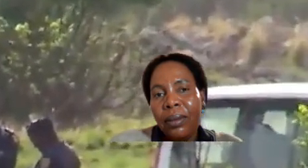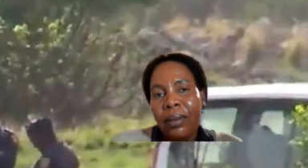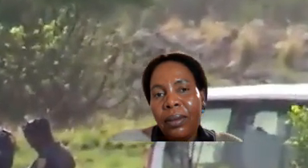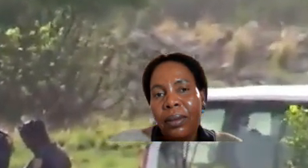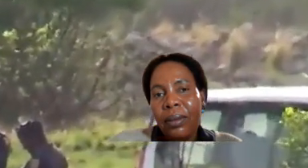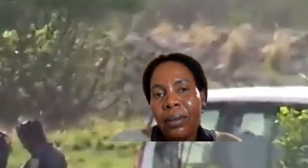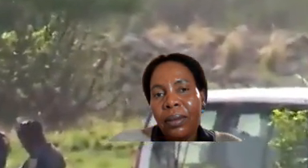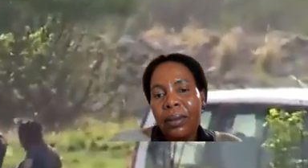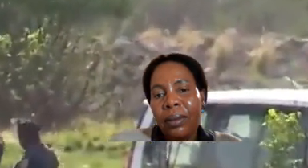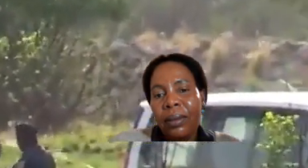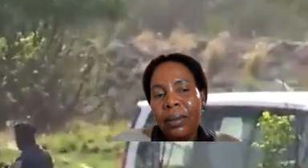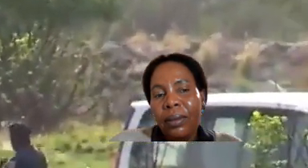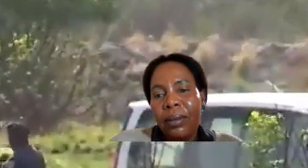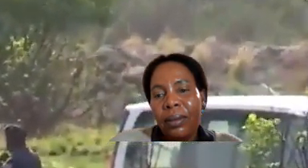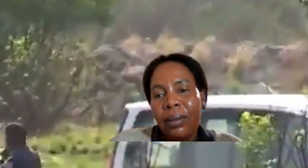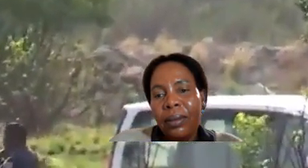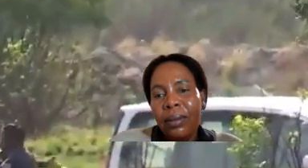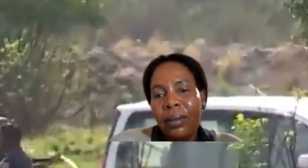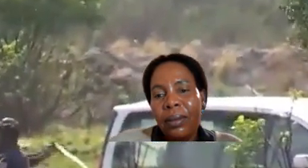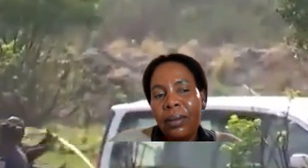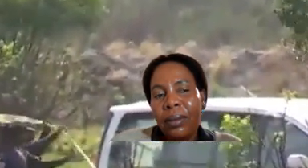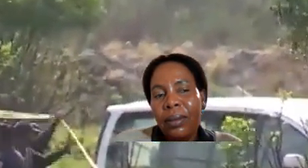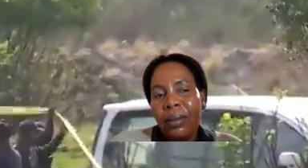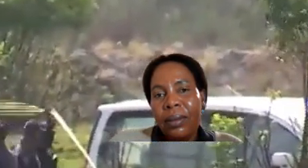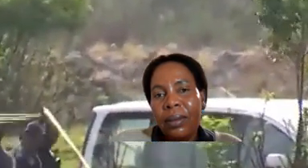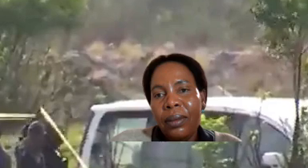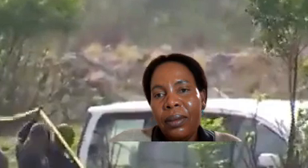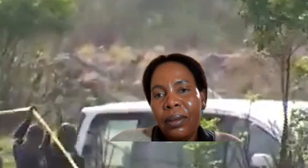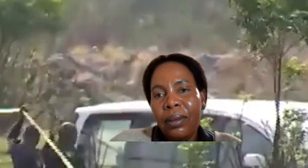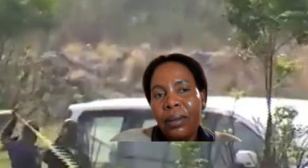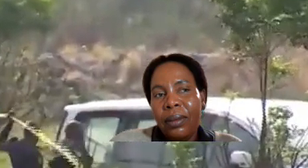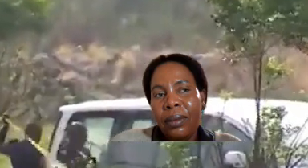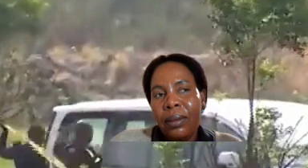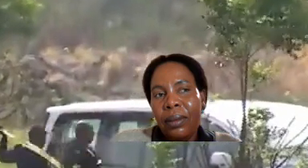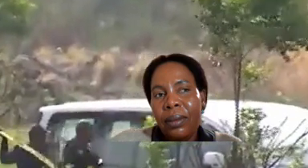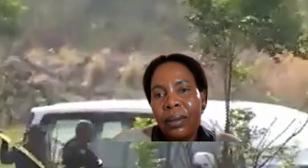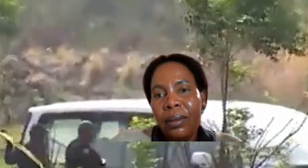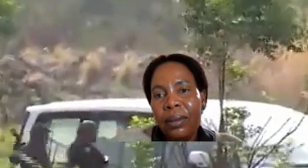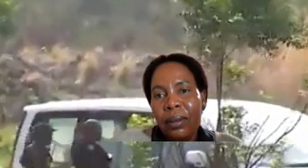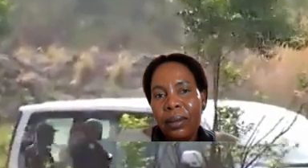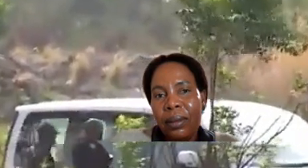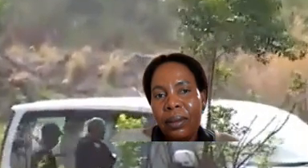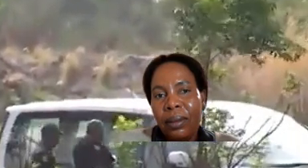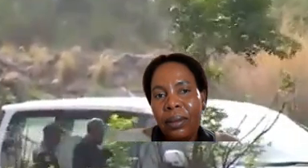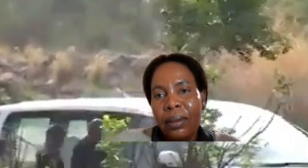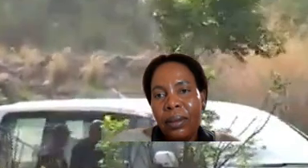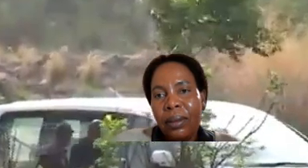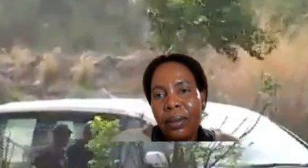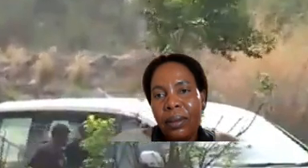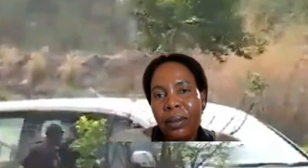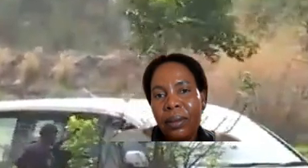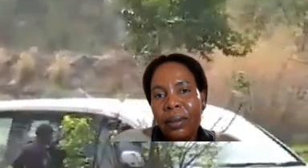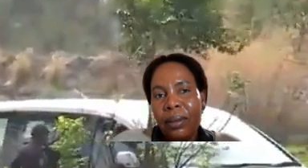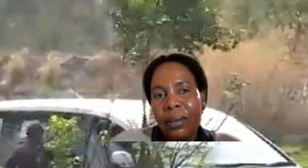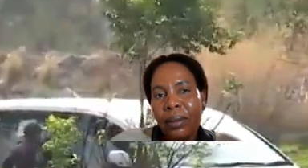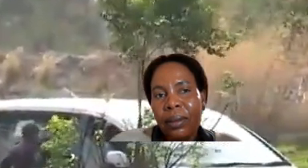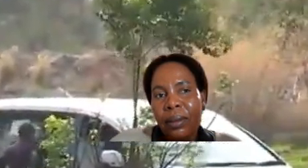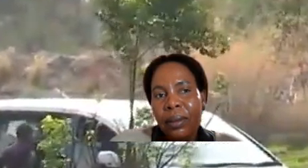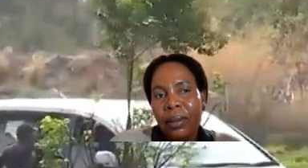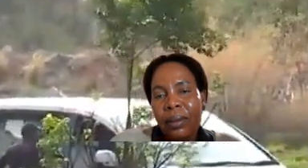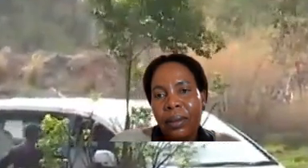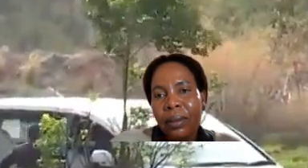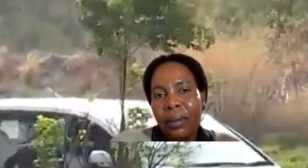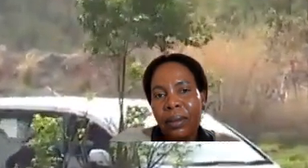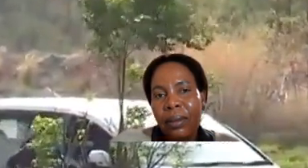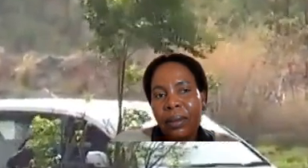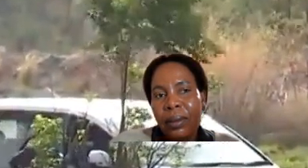are asking ourselves the snail pace in which this particular operation is going. Will they definitely